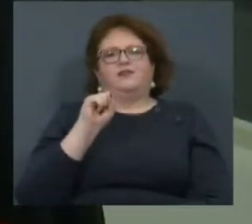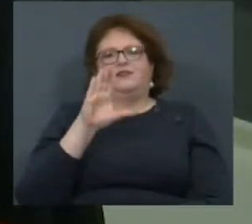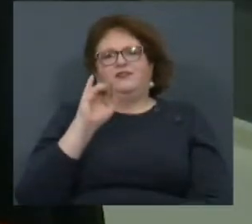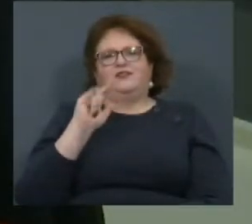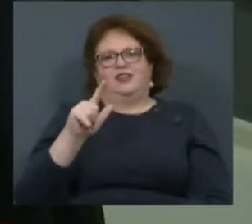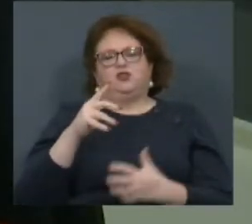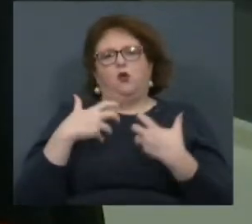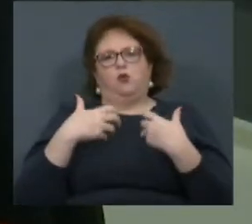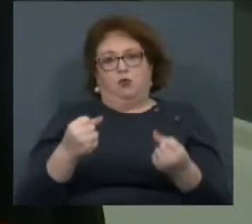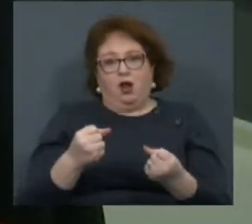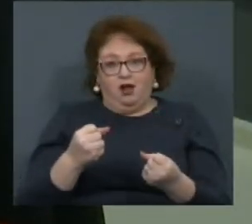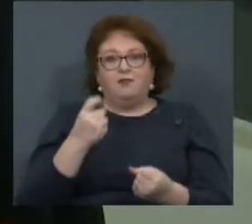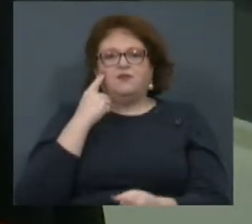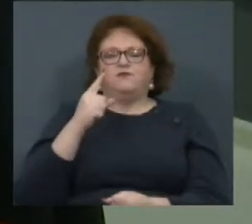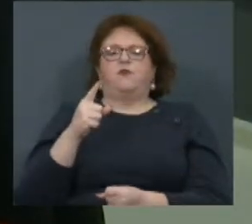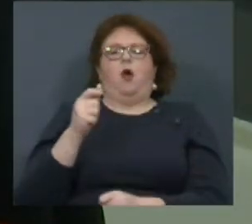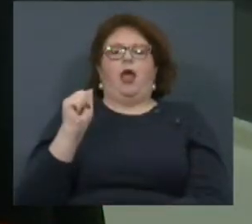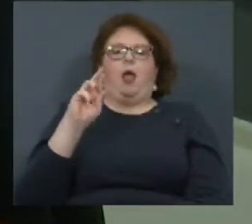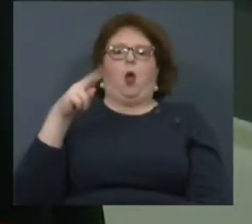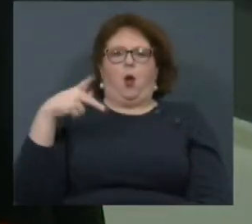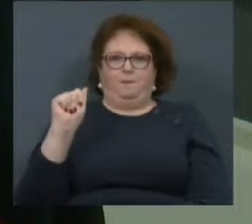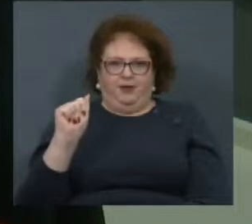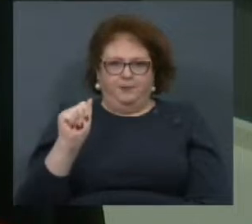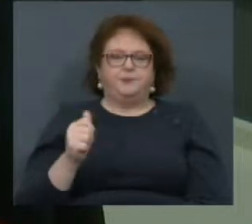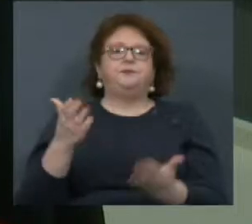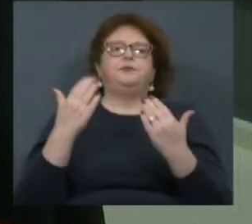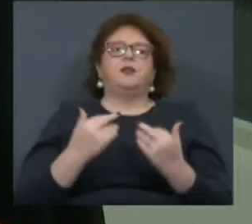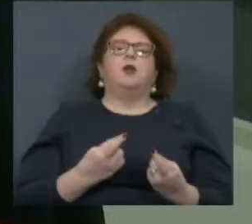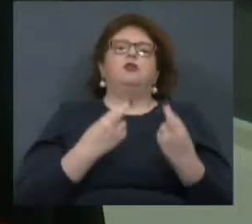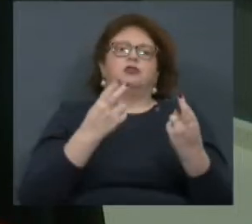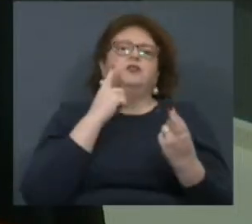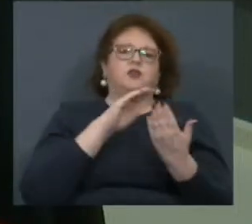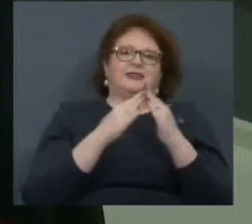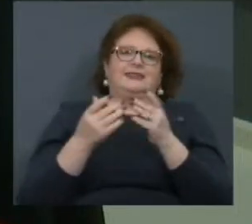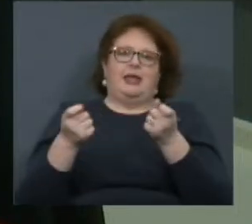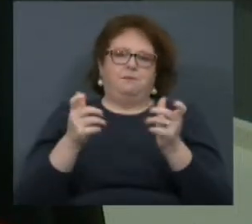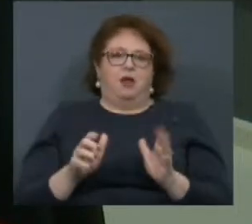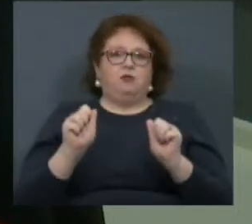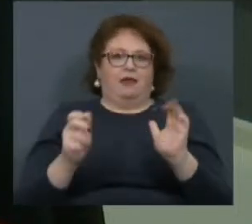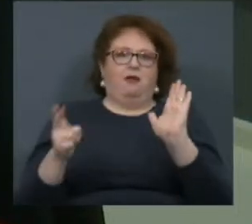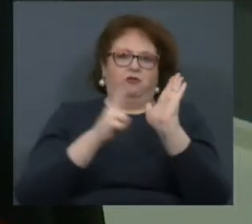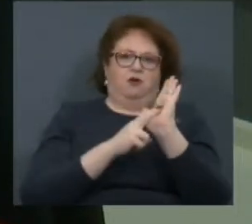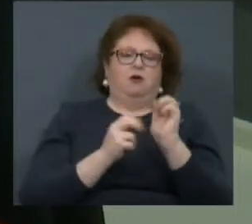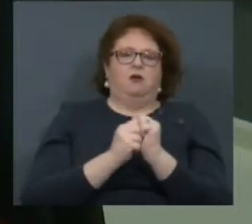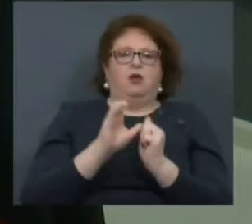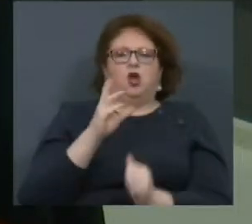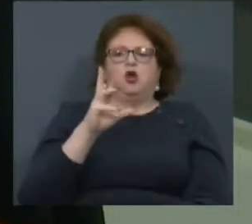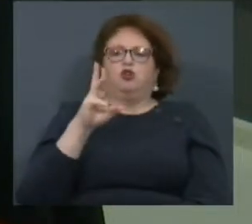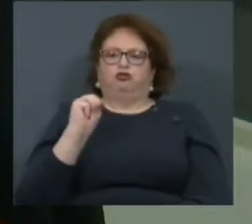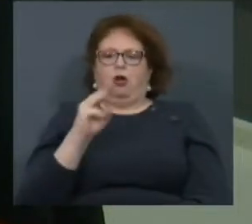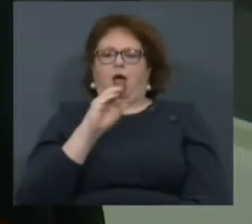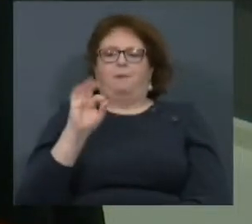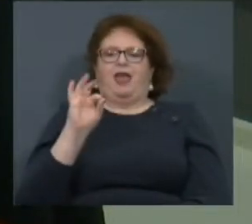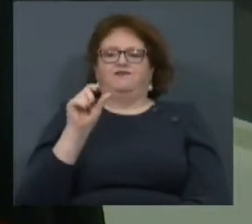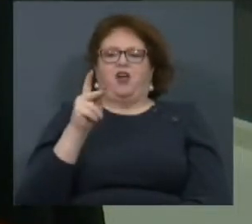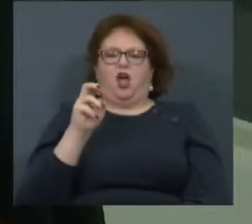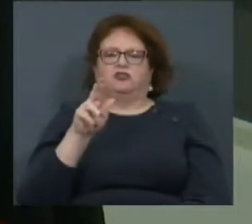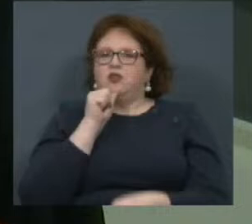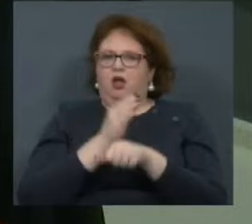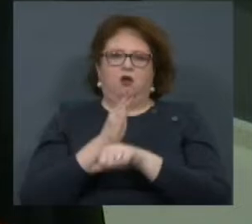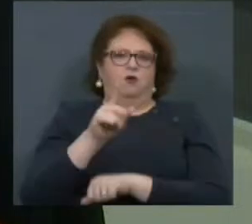Plan Act and for other purposes. A resolution to authorize the city manager to enter into a contract with Crum & Foster in an amount not to exceed